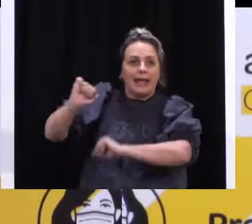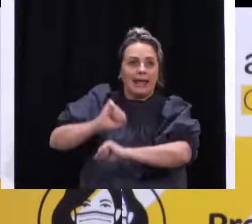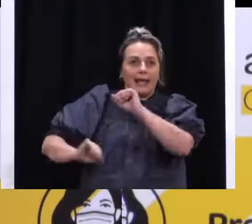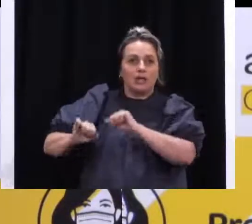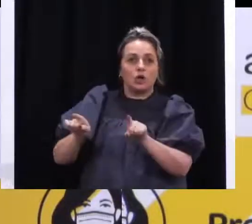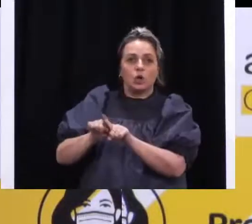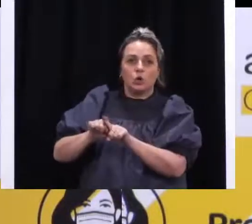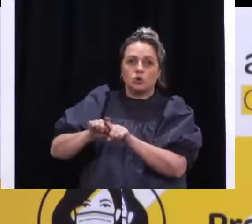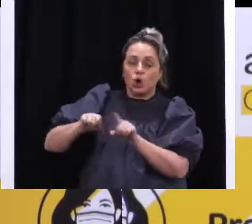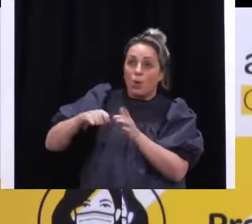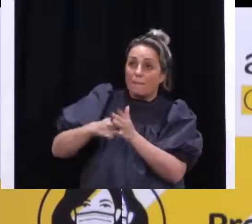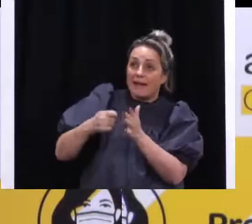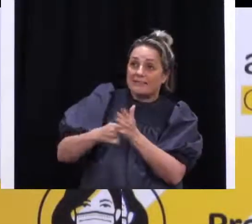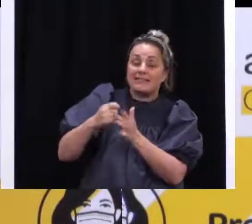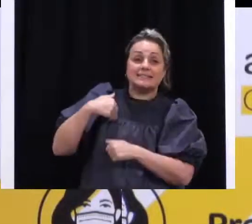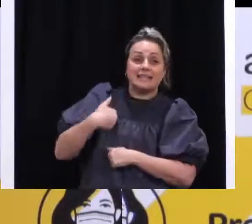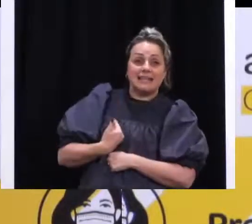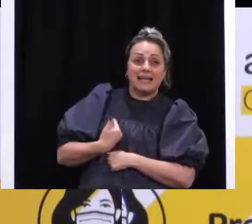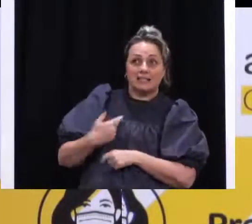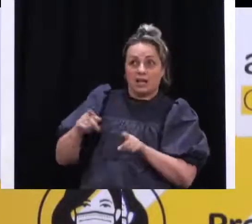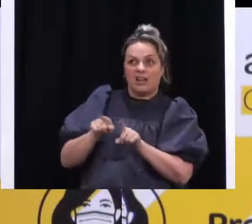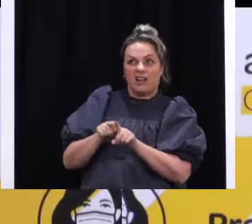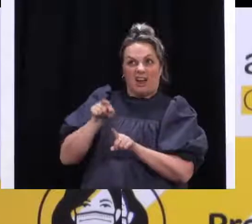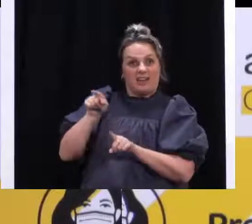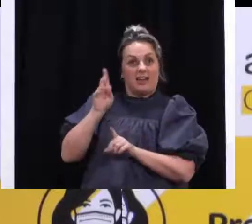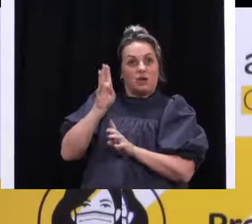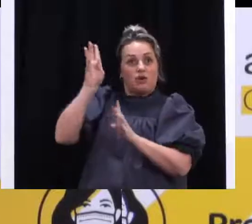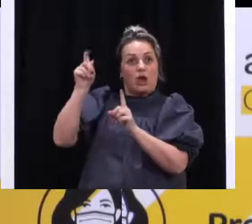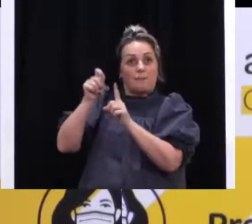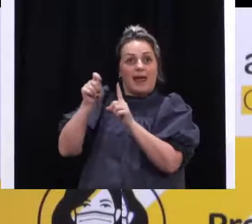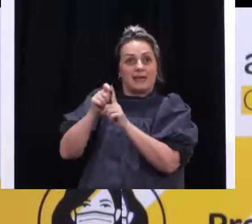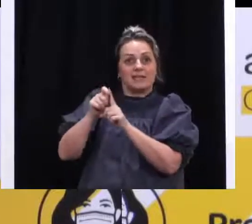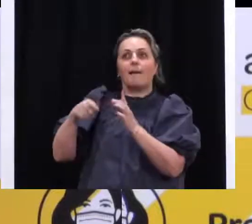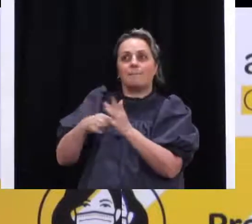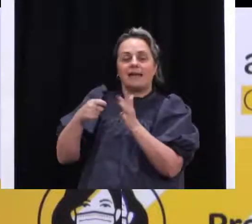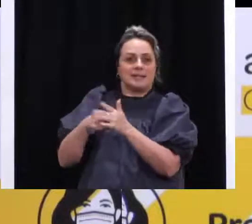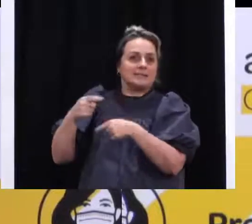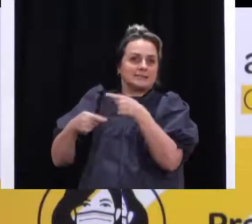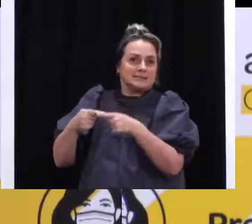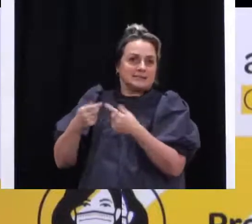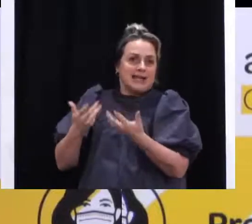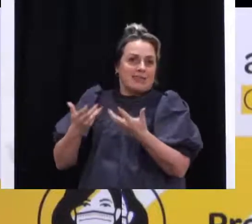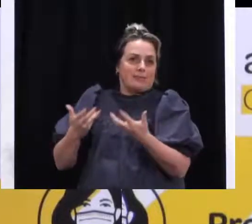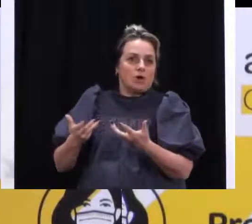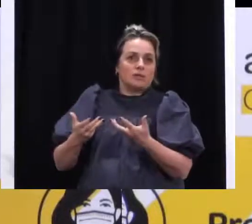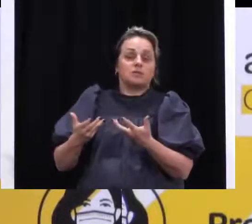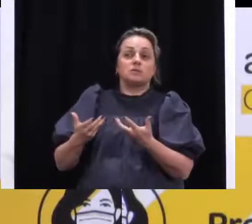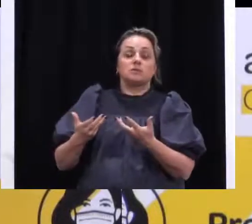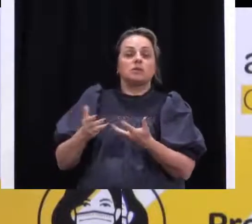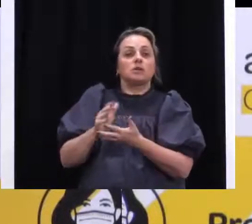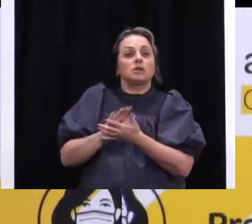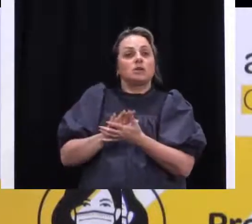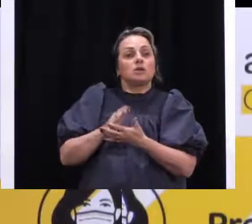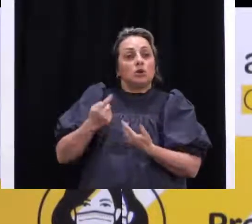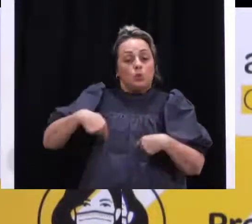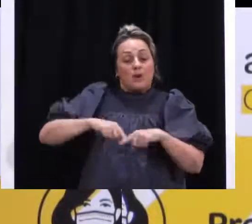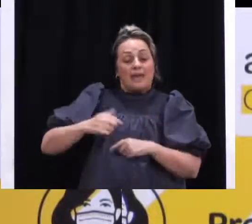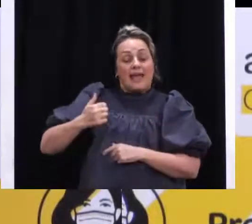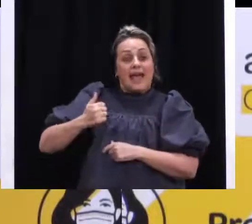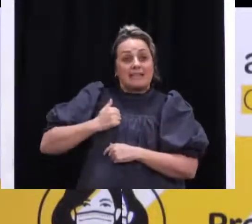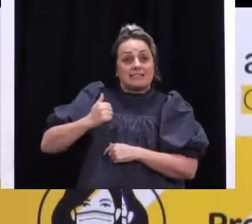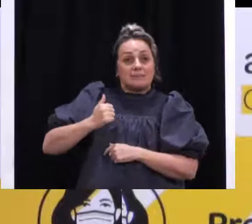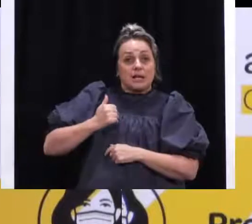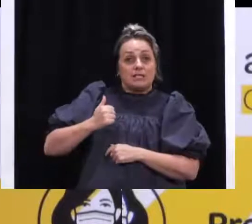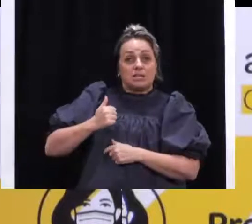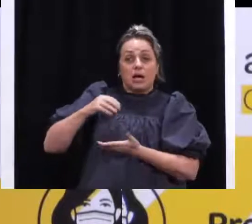between cohorts gets done. The Crown Plaza is currently at that point of the cycle. And so we do expect that, I think the current bookings